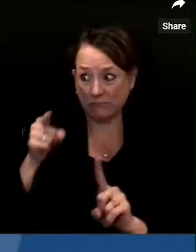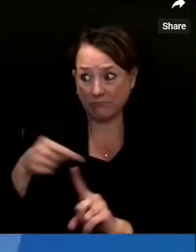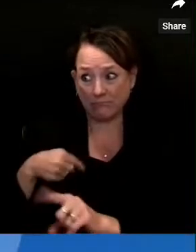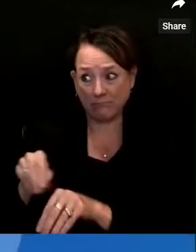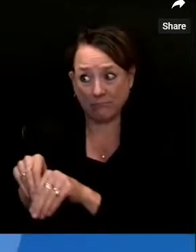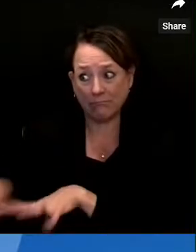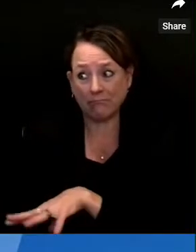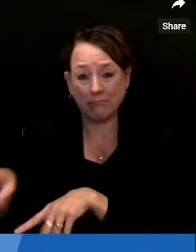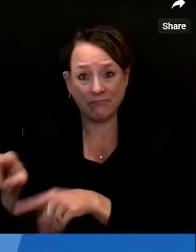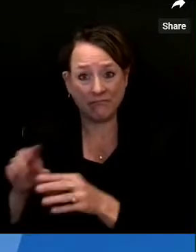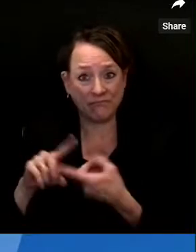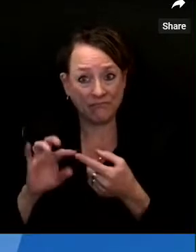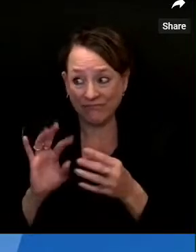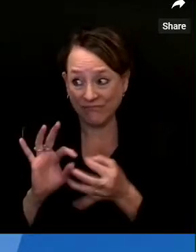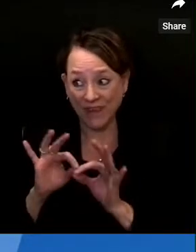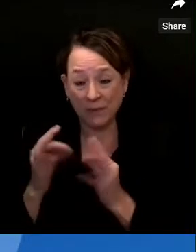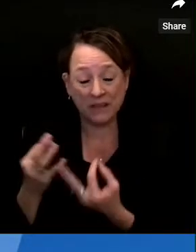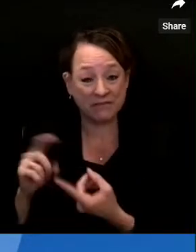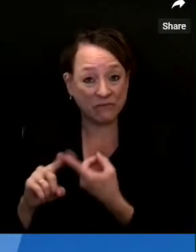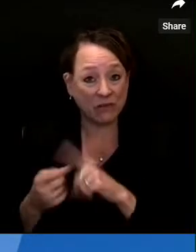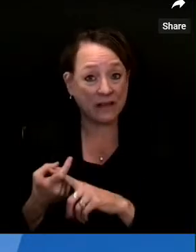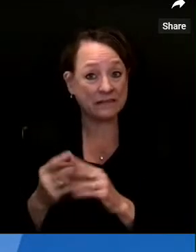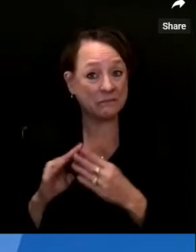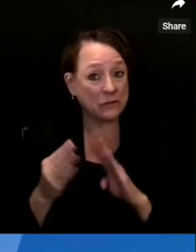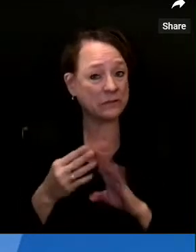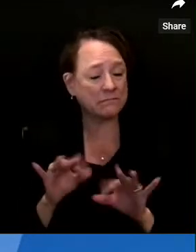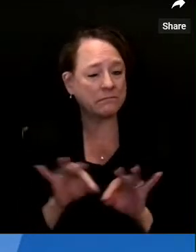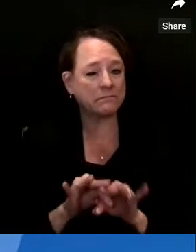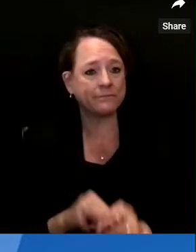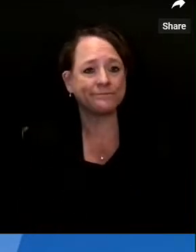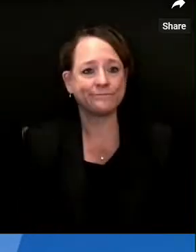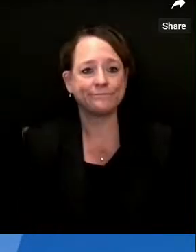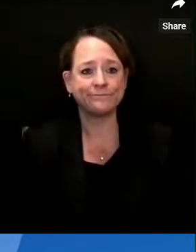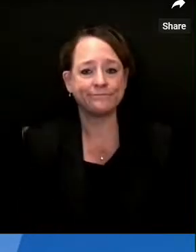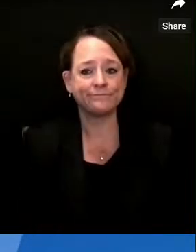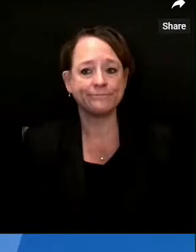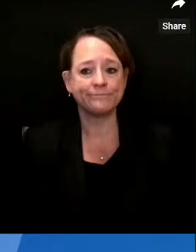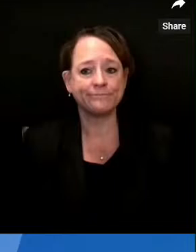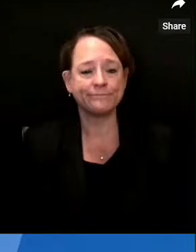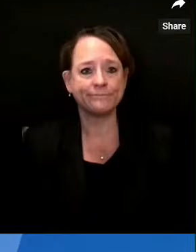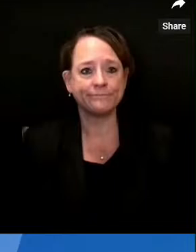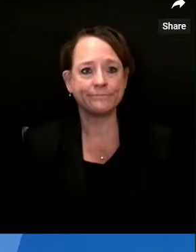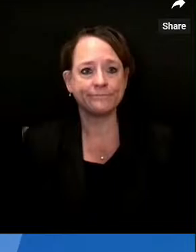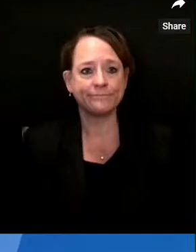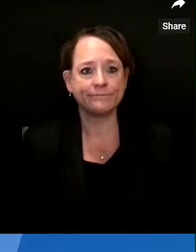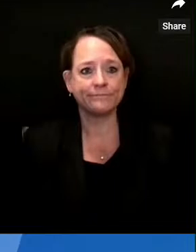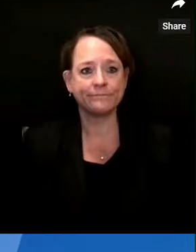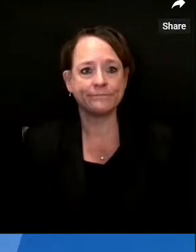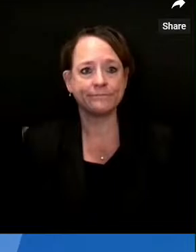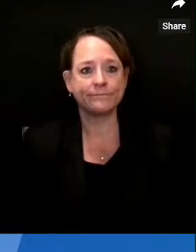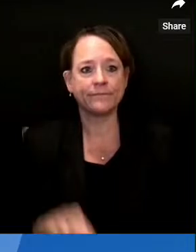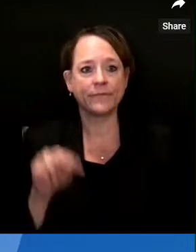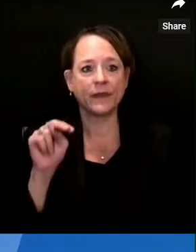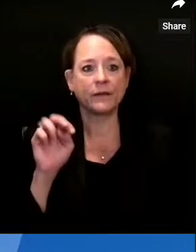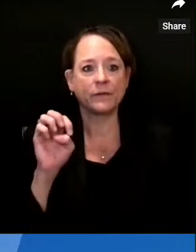Thank you. Now to Isaac Deinson from News 9 in Wausau. Isaac.